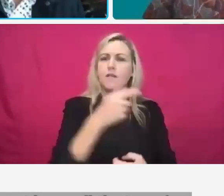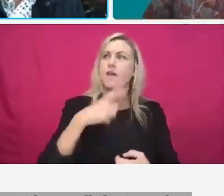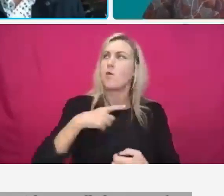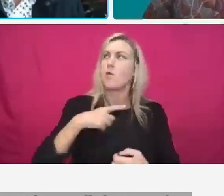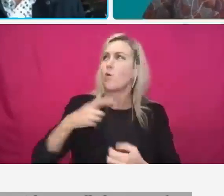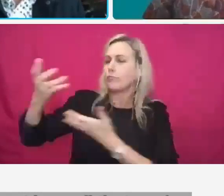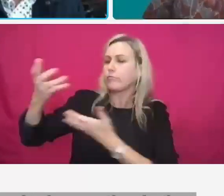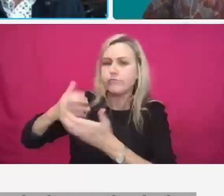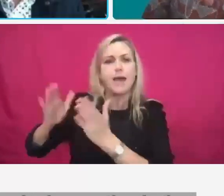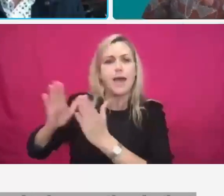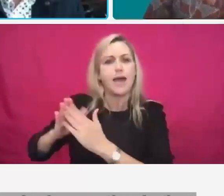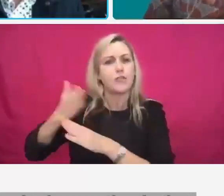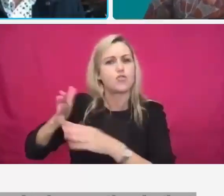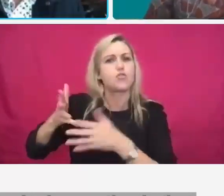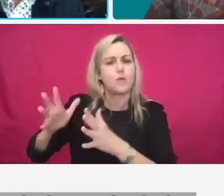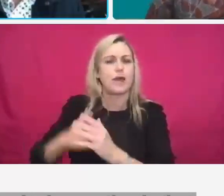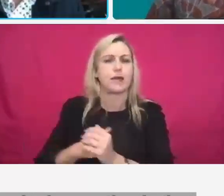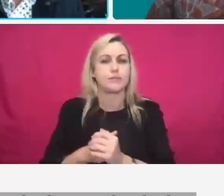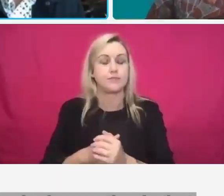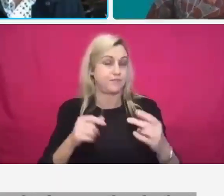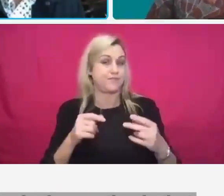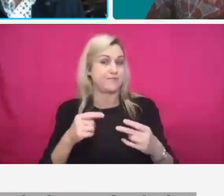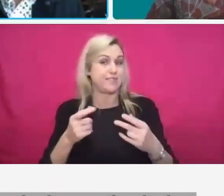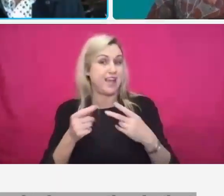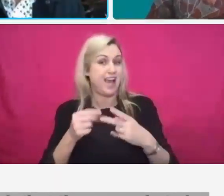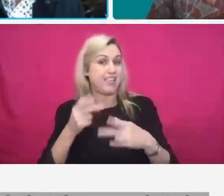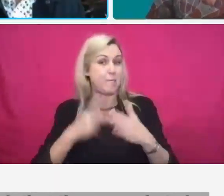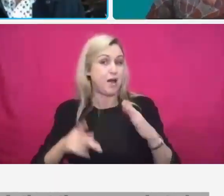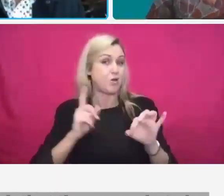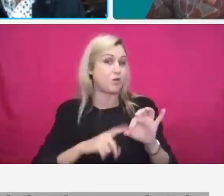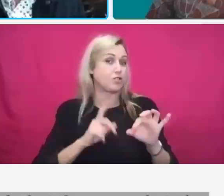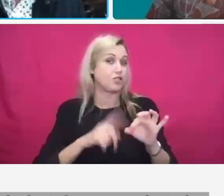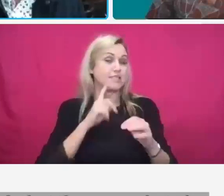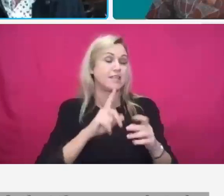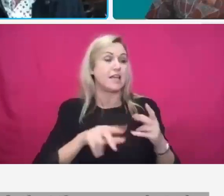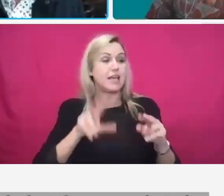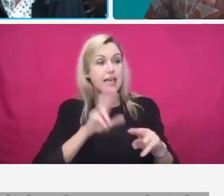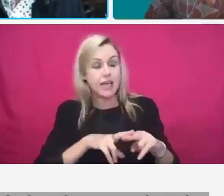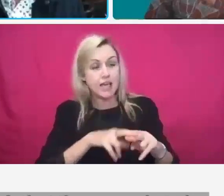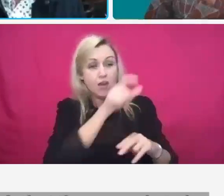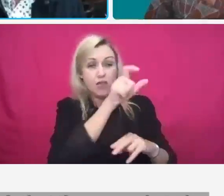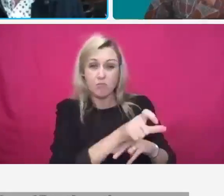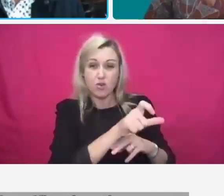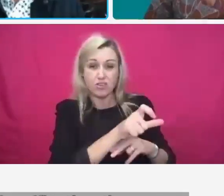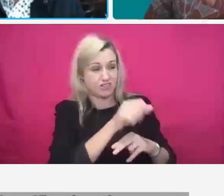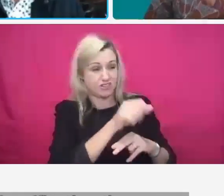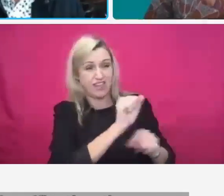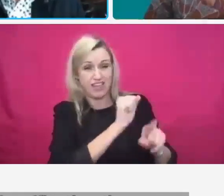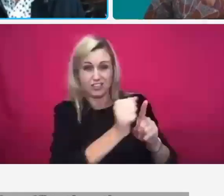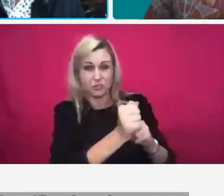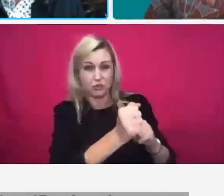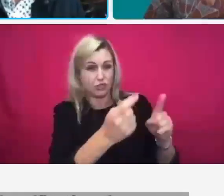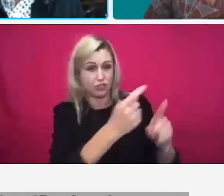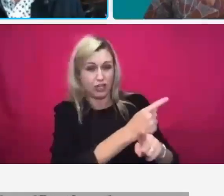that works. I think the second aspect to Joe's question is that if the change in needs is such that there needs to be a change in the